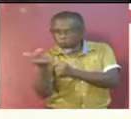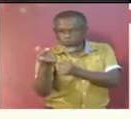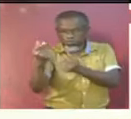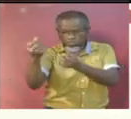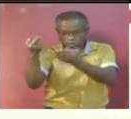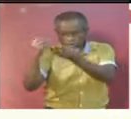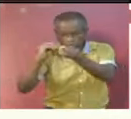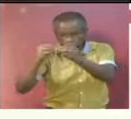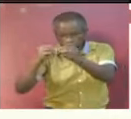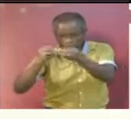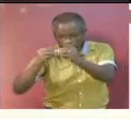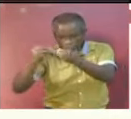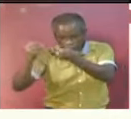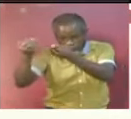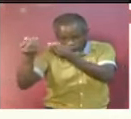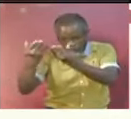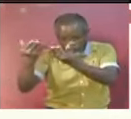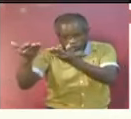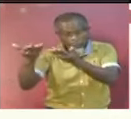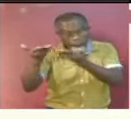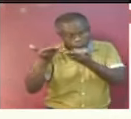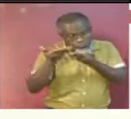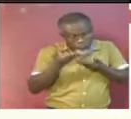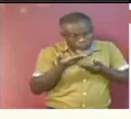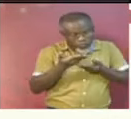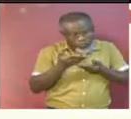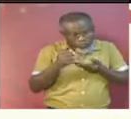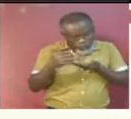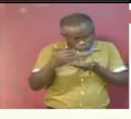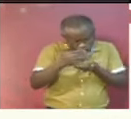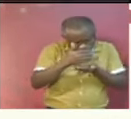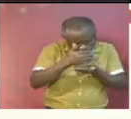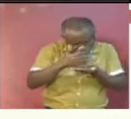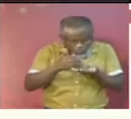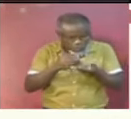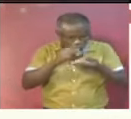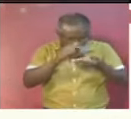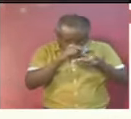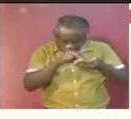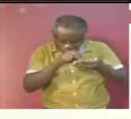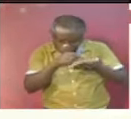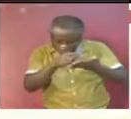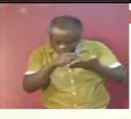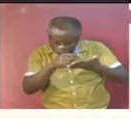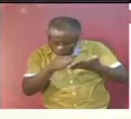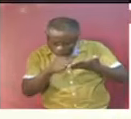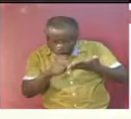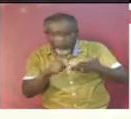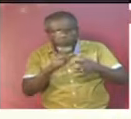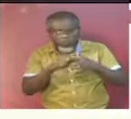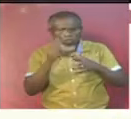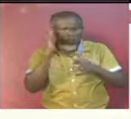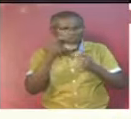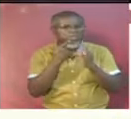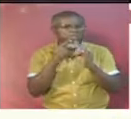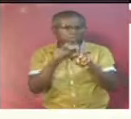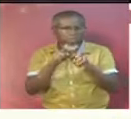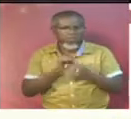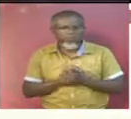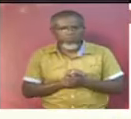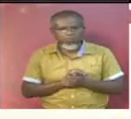do get. So we will give that information at a subsequent point in time, bearing in mind and giving the caveat up front, of course,